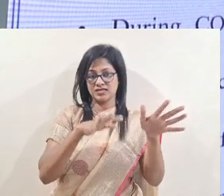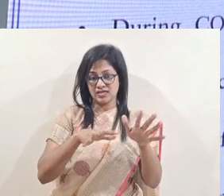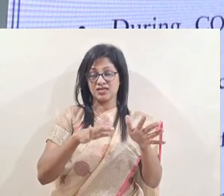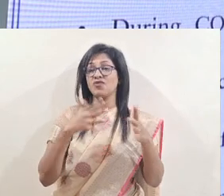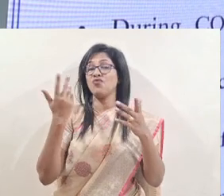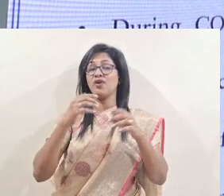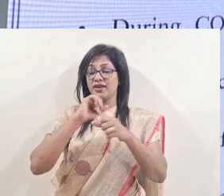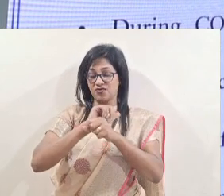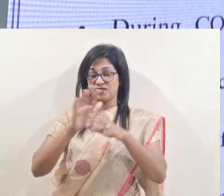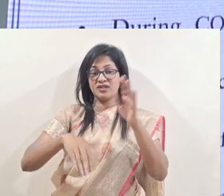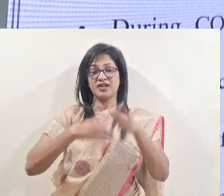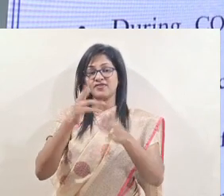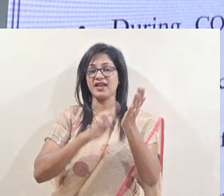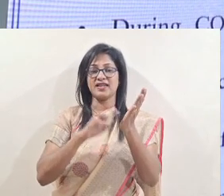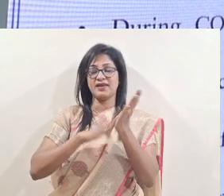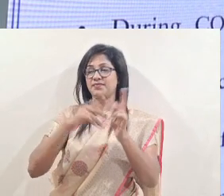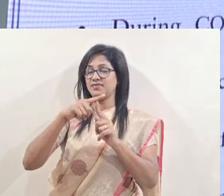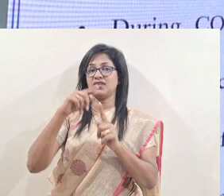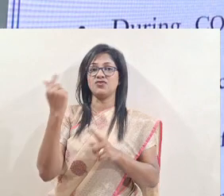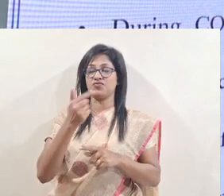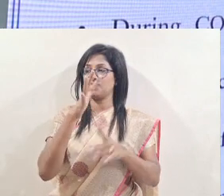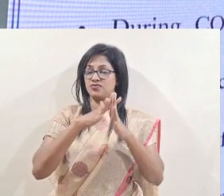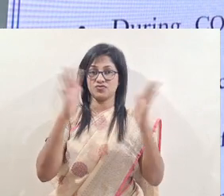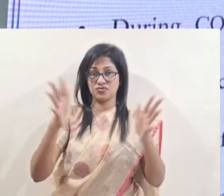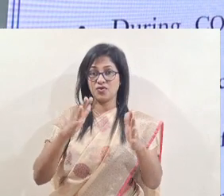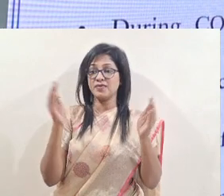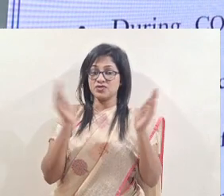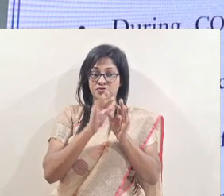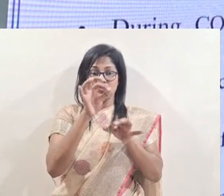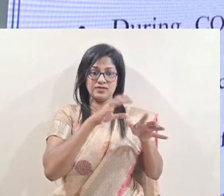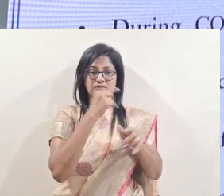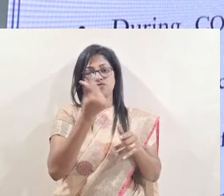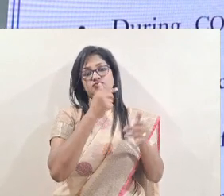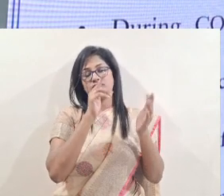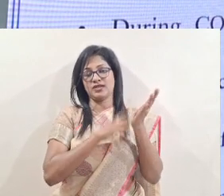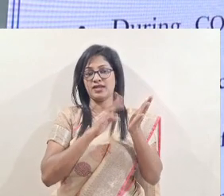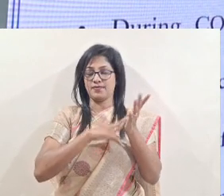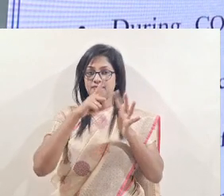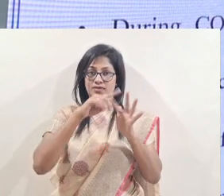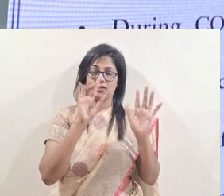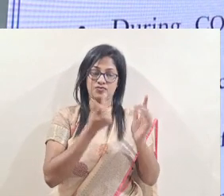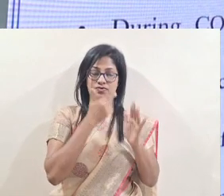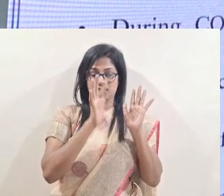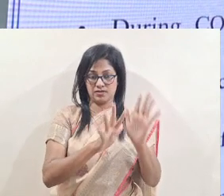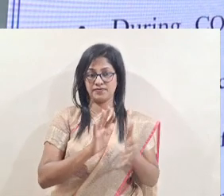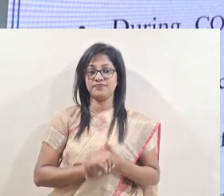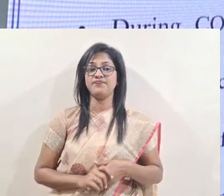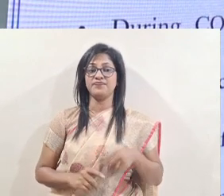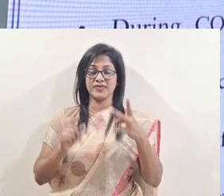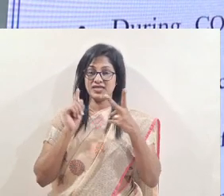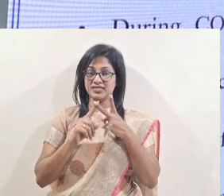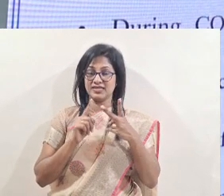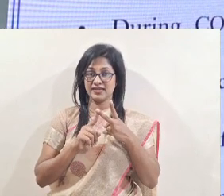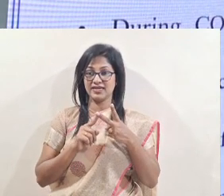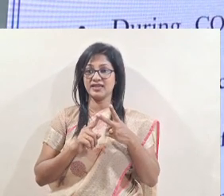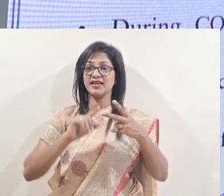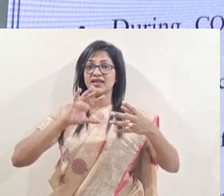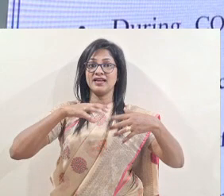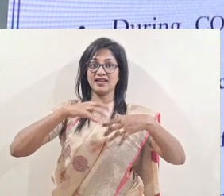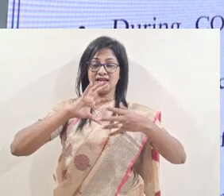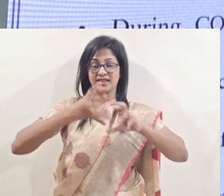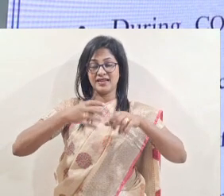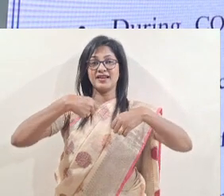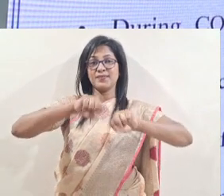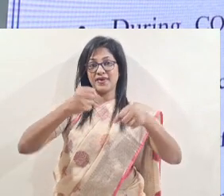NMT modes. However, in smaller cities, they were preferring NMT modes. Second aspect is that motorized two-wheelers, they